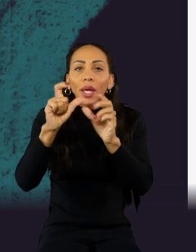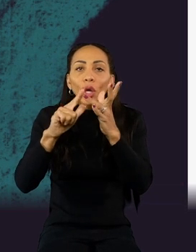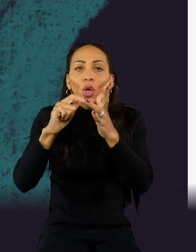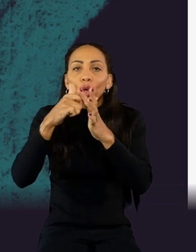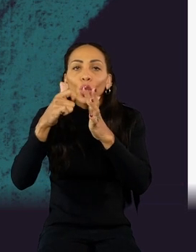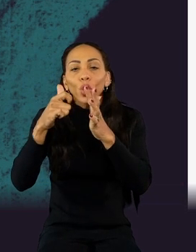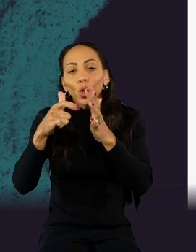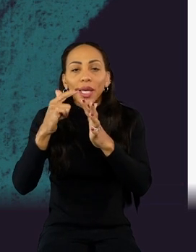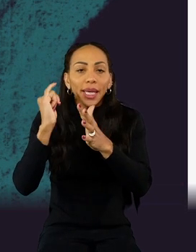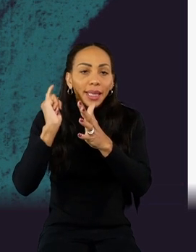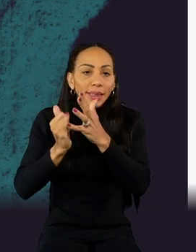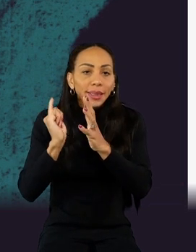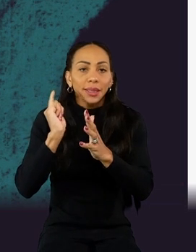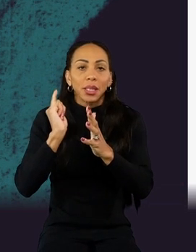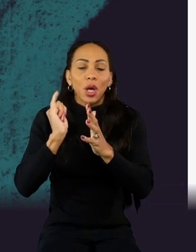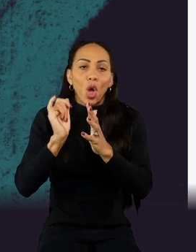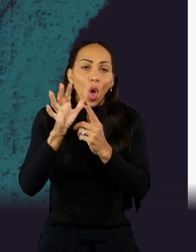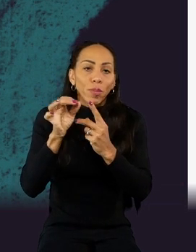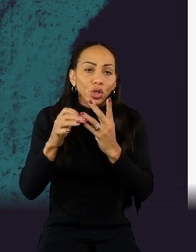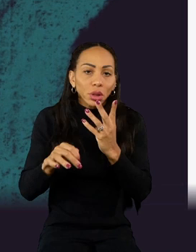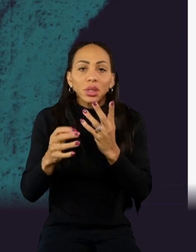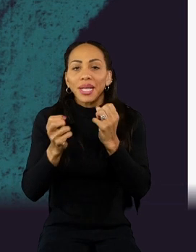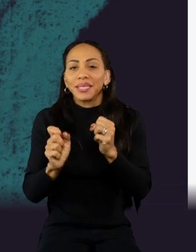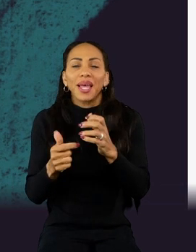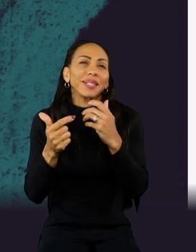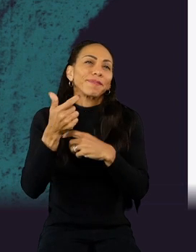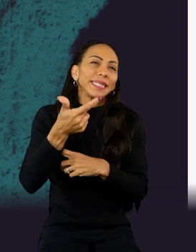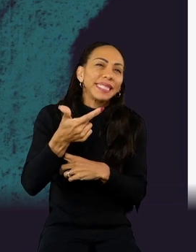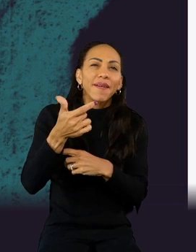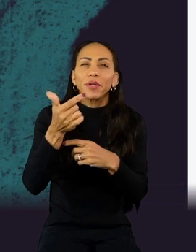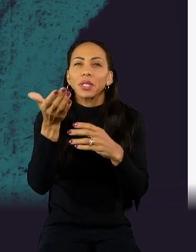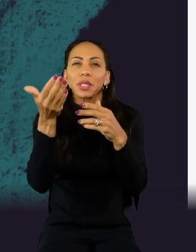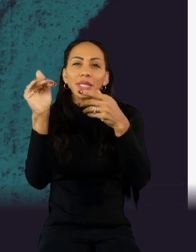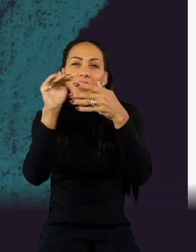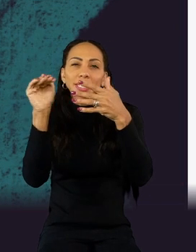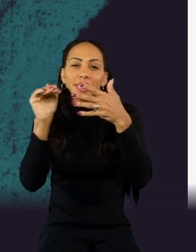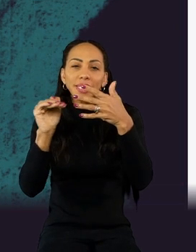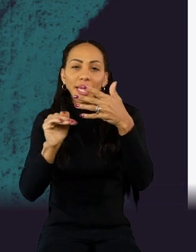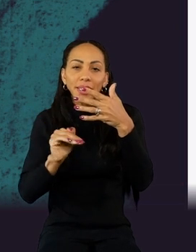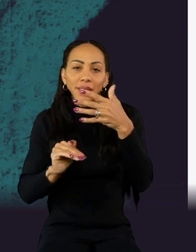panel where you can choose your cookies options. I think there's 7 stages